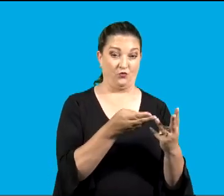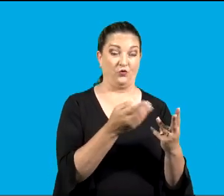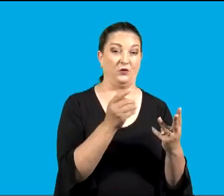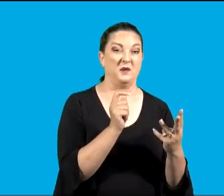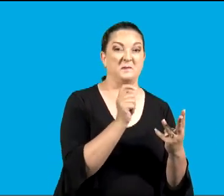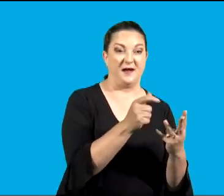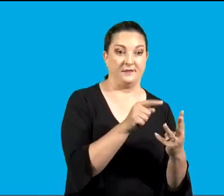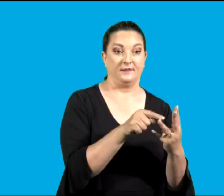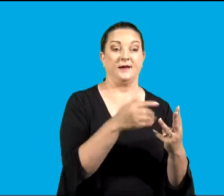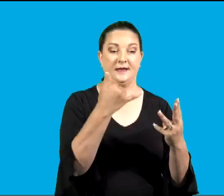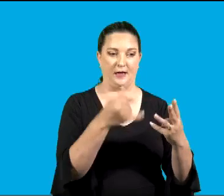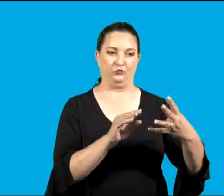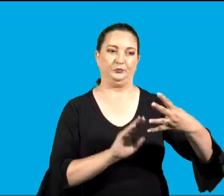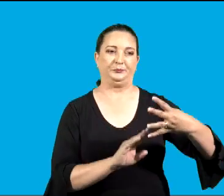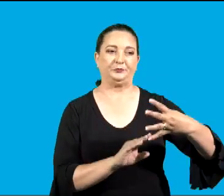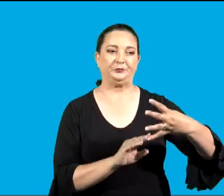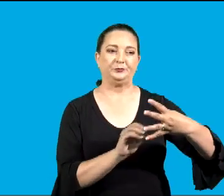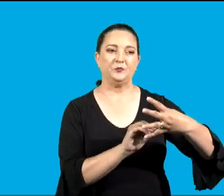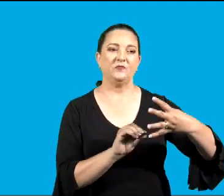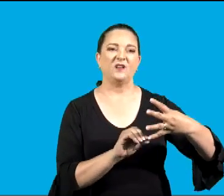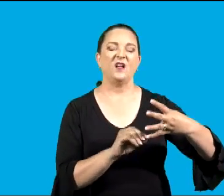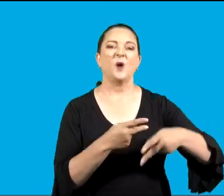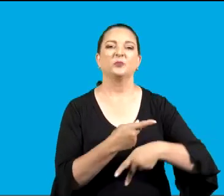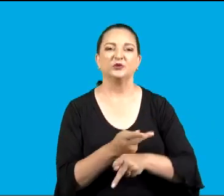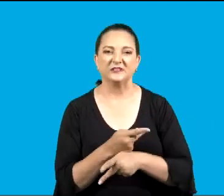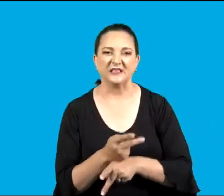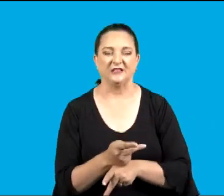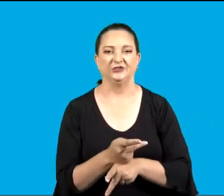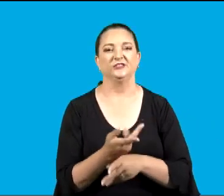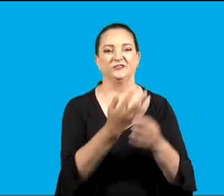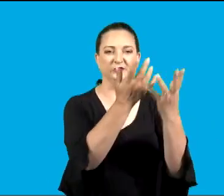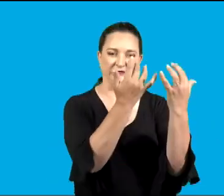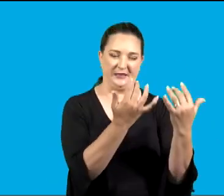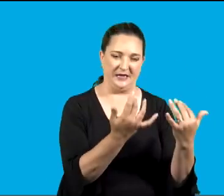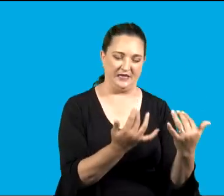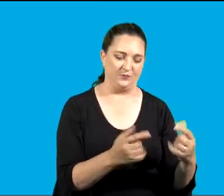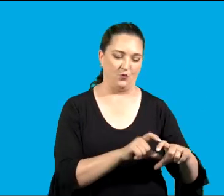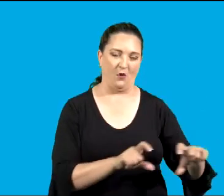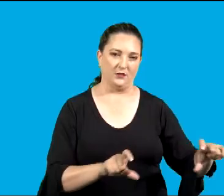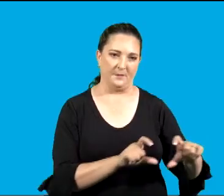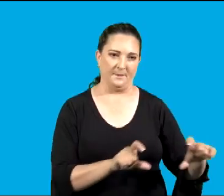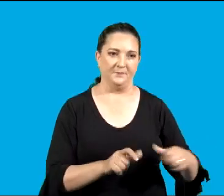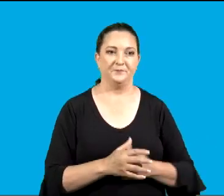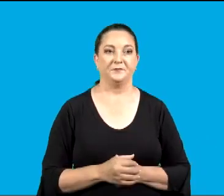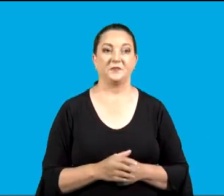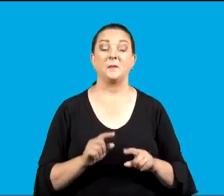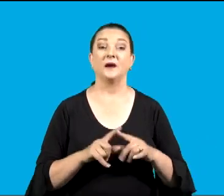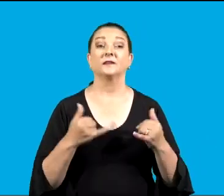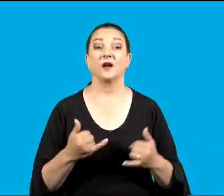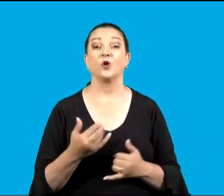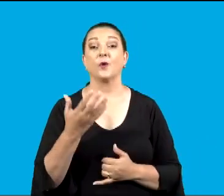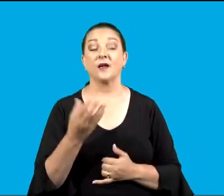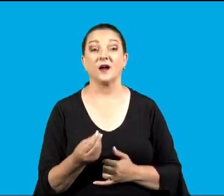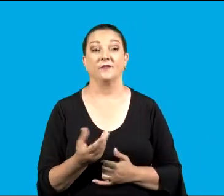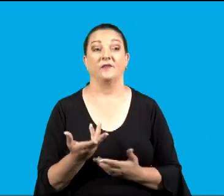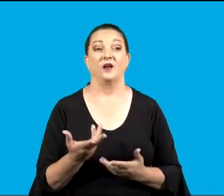we have come to the bottom part of our production cost statement. And here we are given work